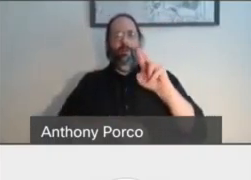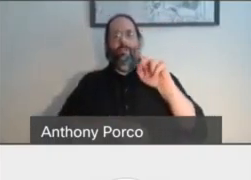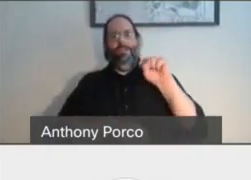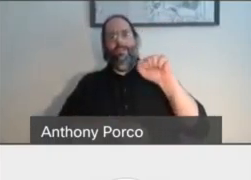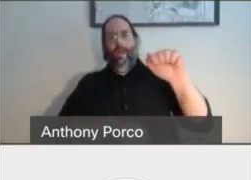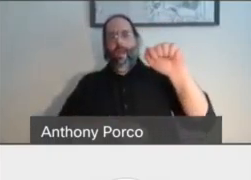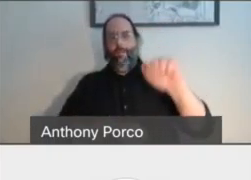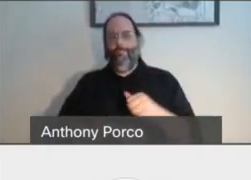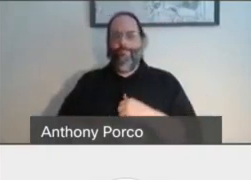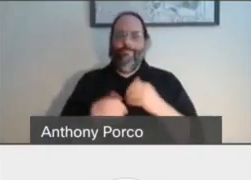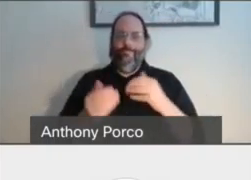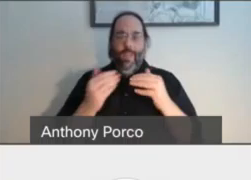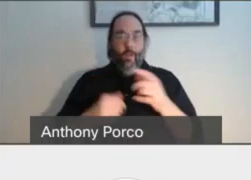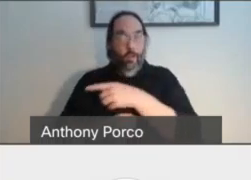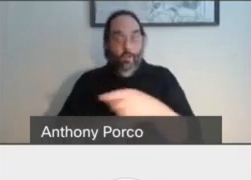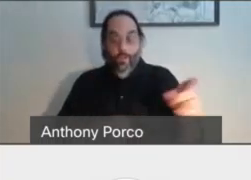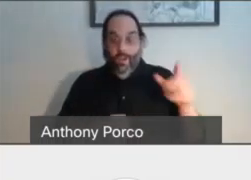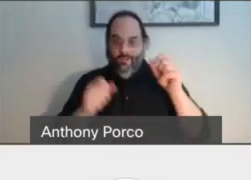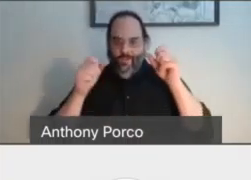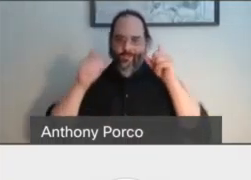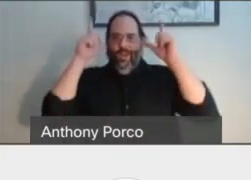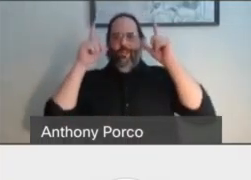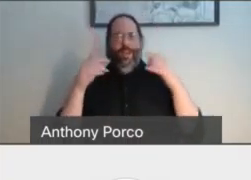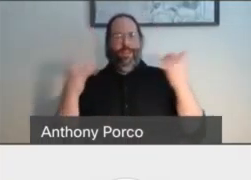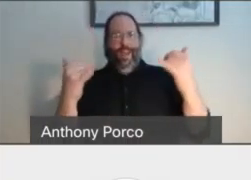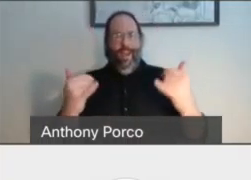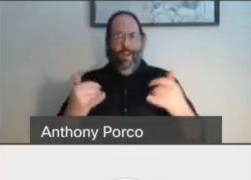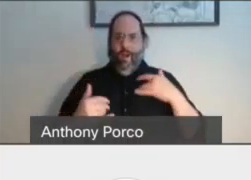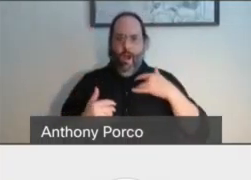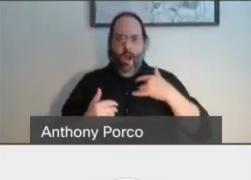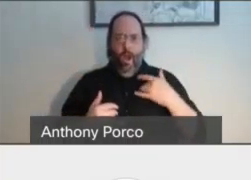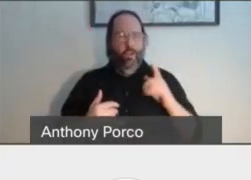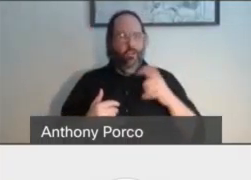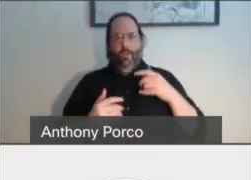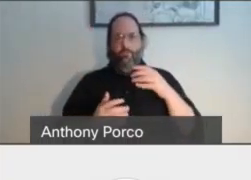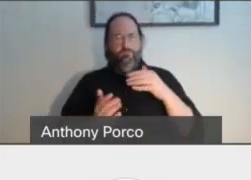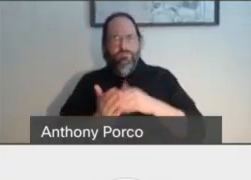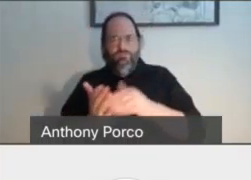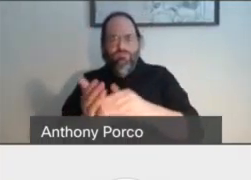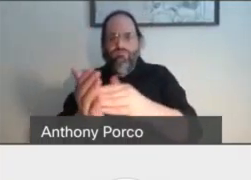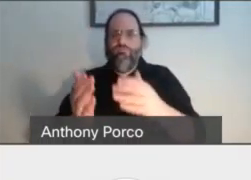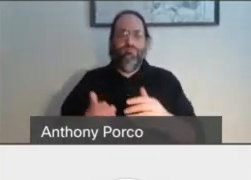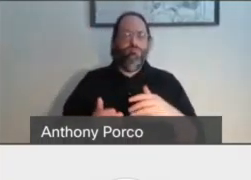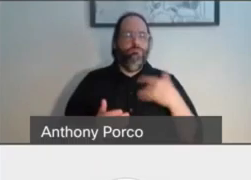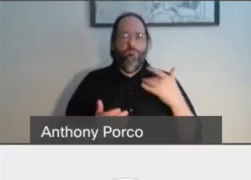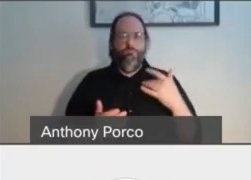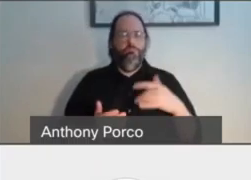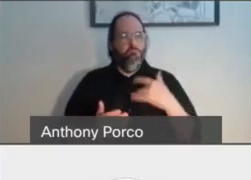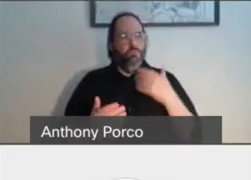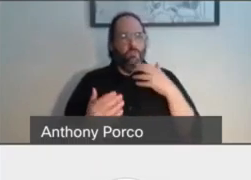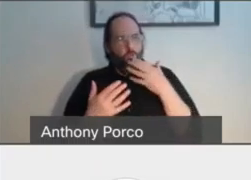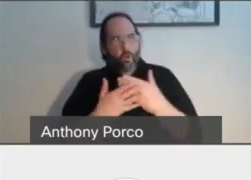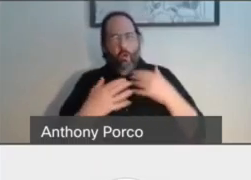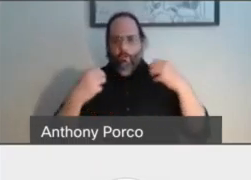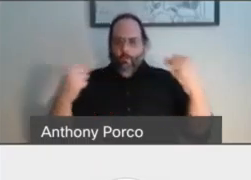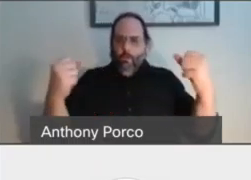So guys, you guys should be wide awake now. The heart rate should be up and your muscles feeling good. So we're gonna